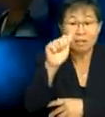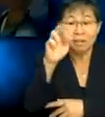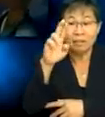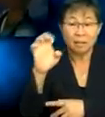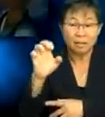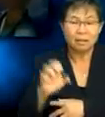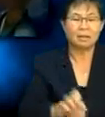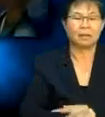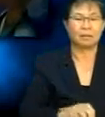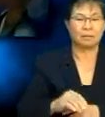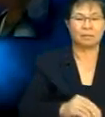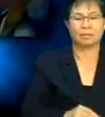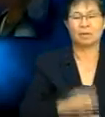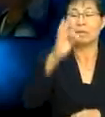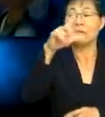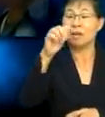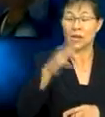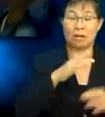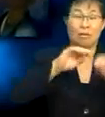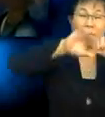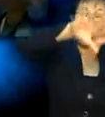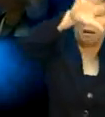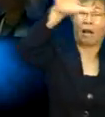Flares are bursts of light that